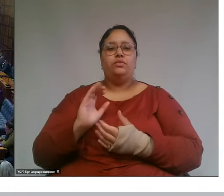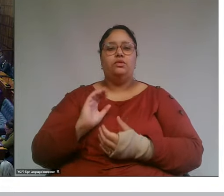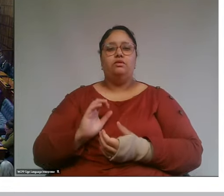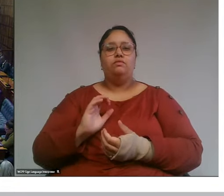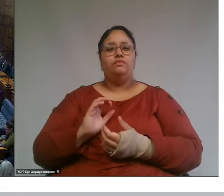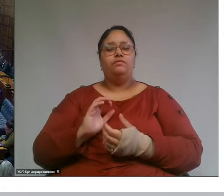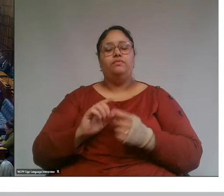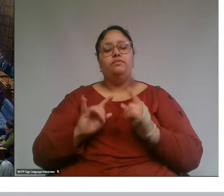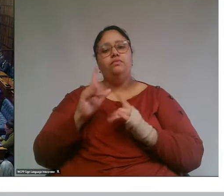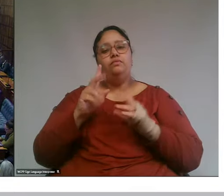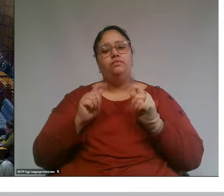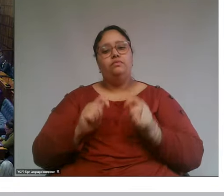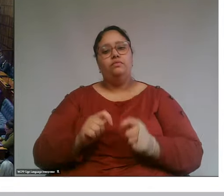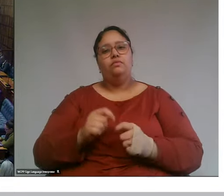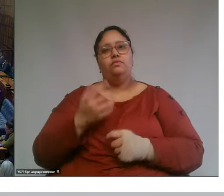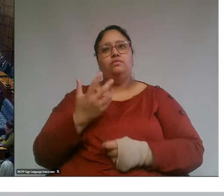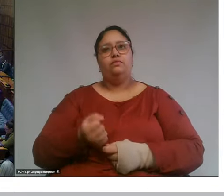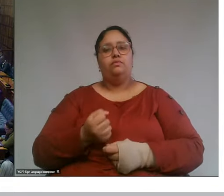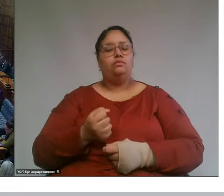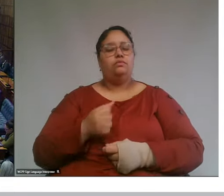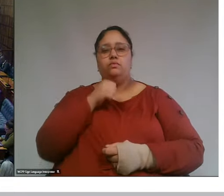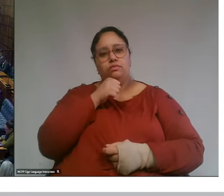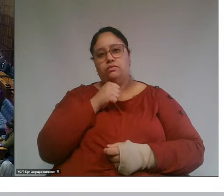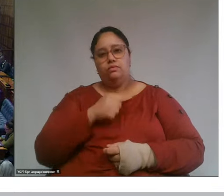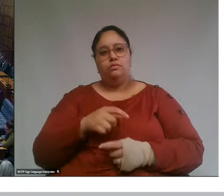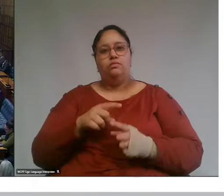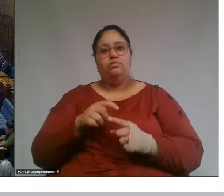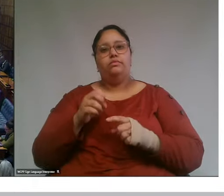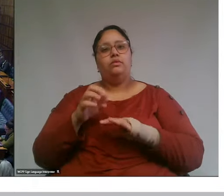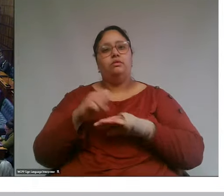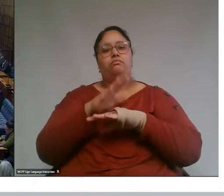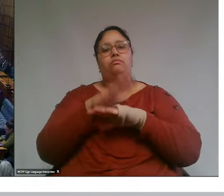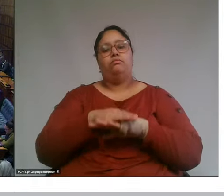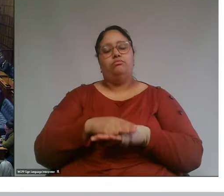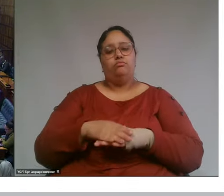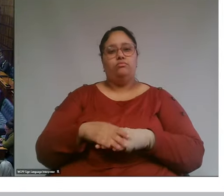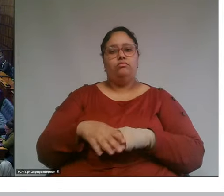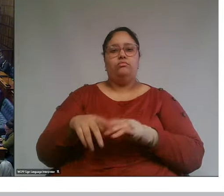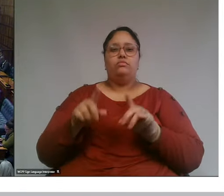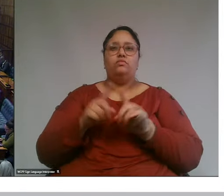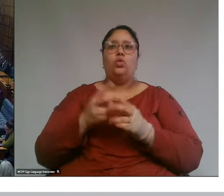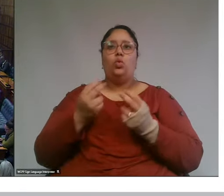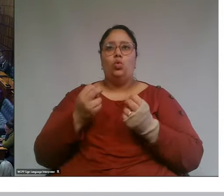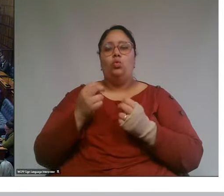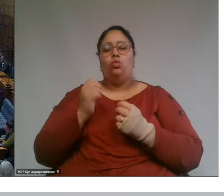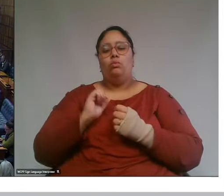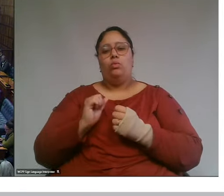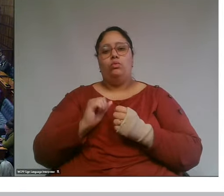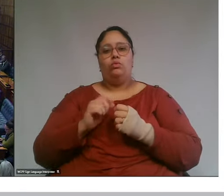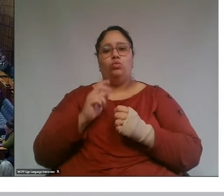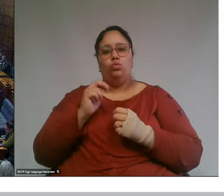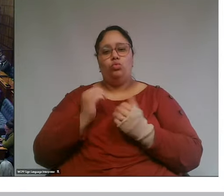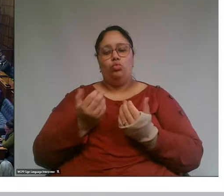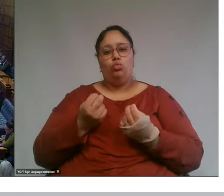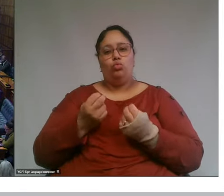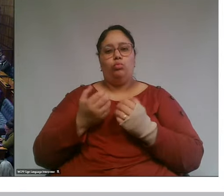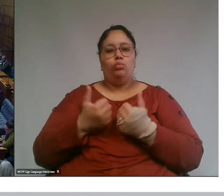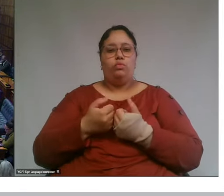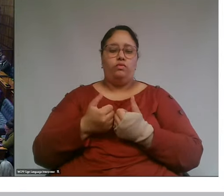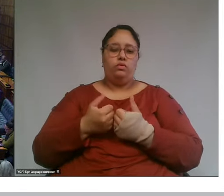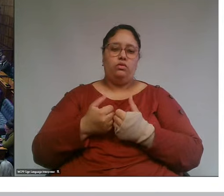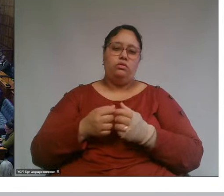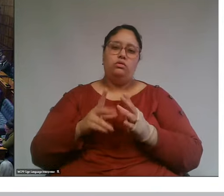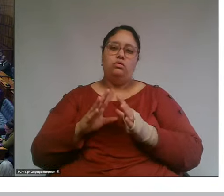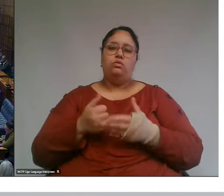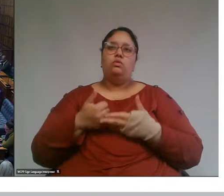of Cape Town we had a a meeting with an investor yesterday where we were referring to them in terms of certain um prescripts that would could help this